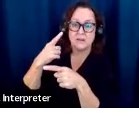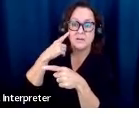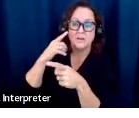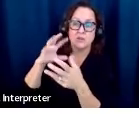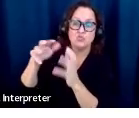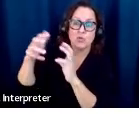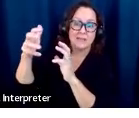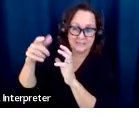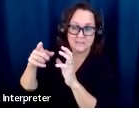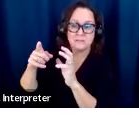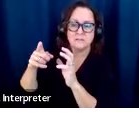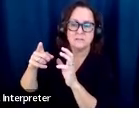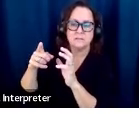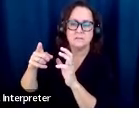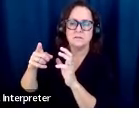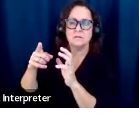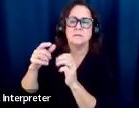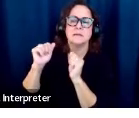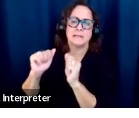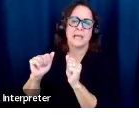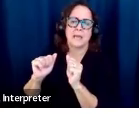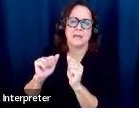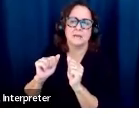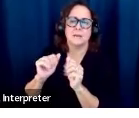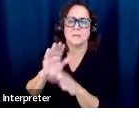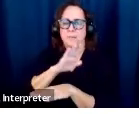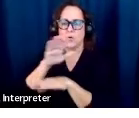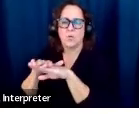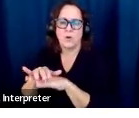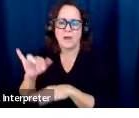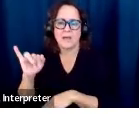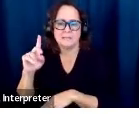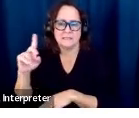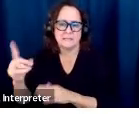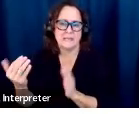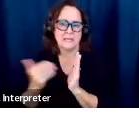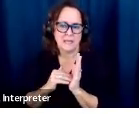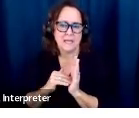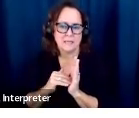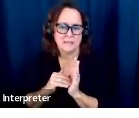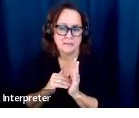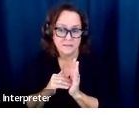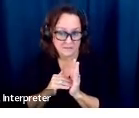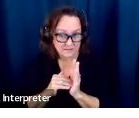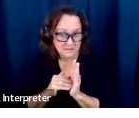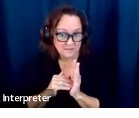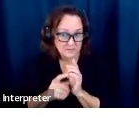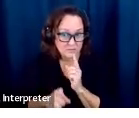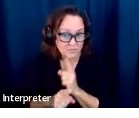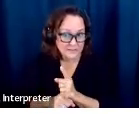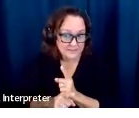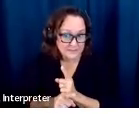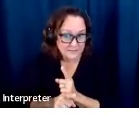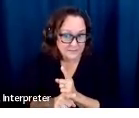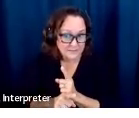is occurring because their needs aren't being met, to then get onto the IDD waiver. Is that right?